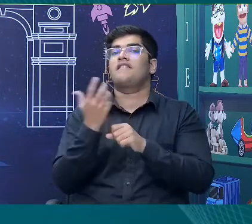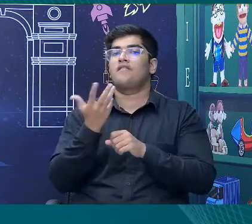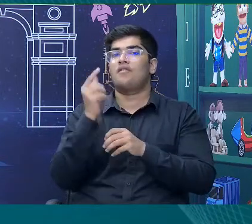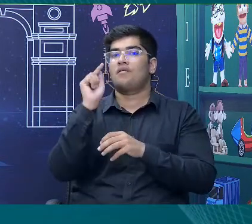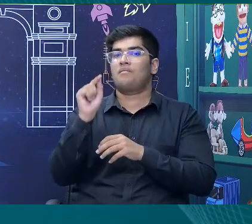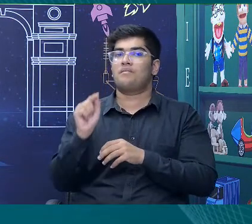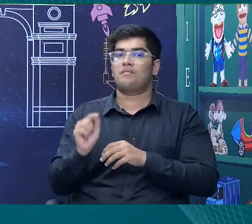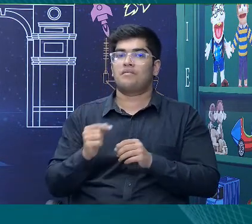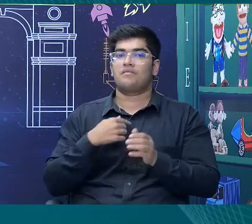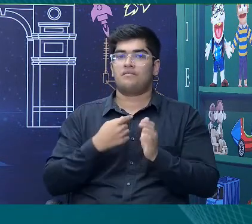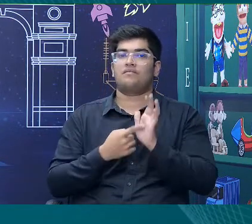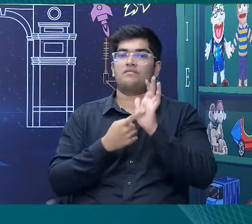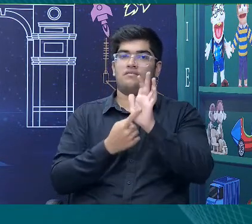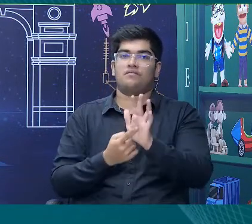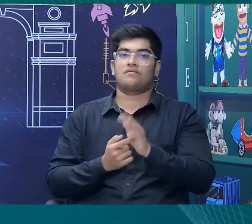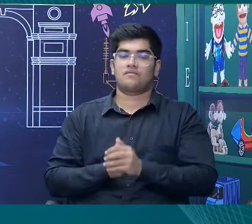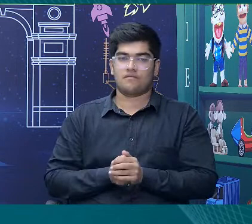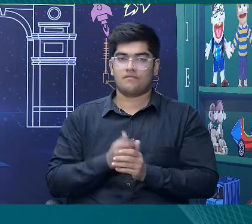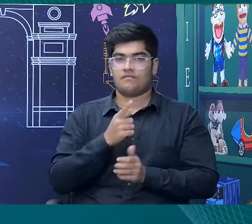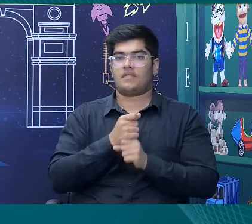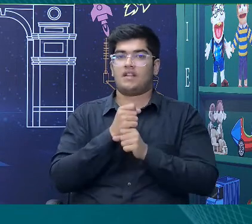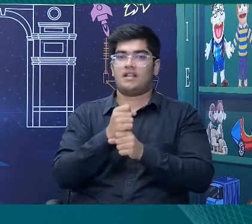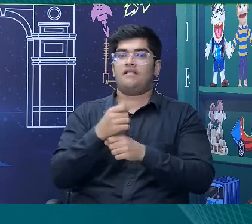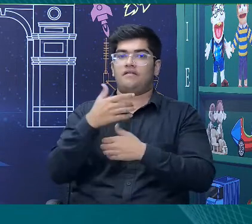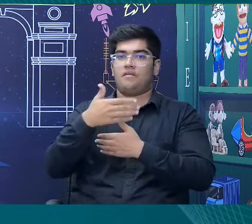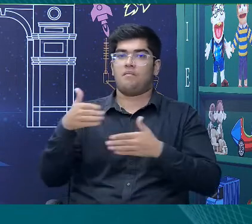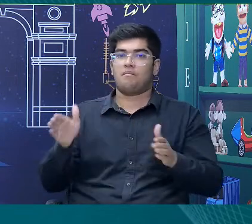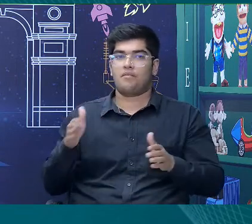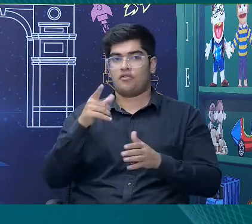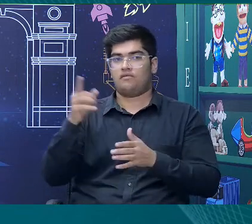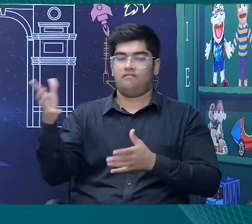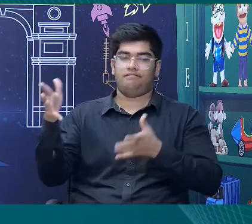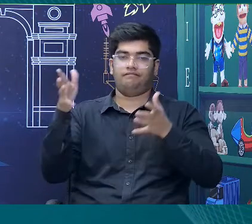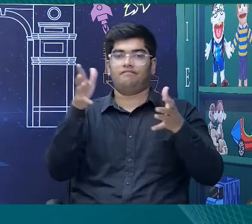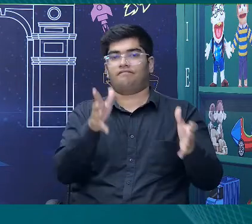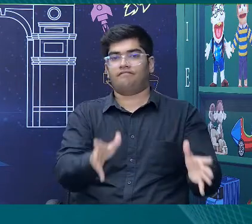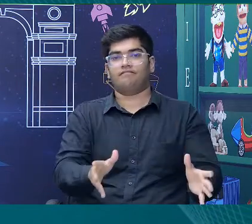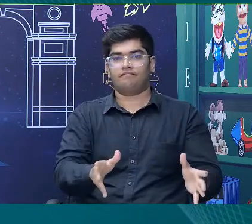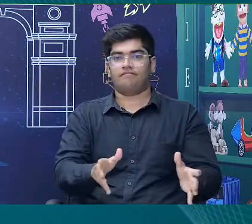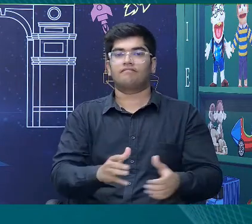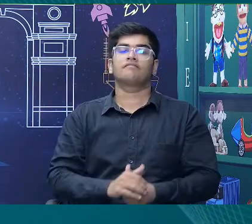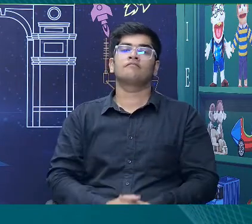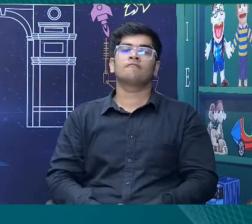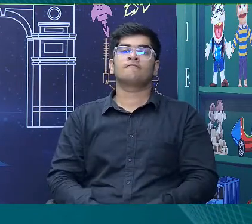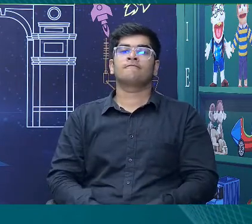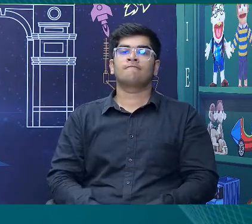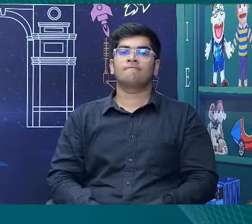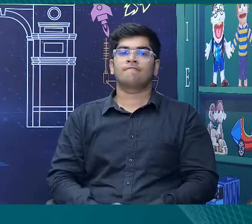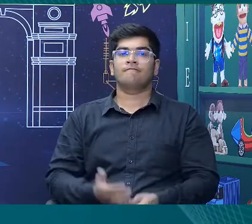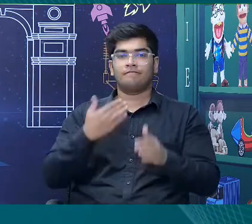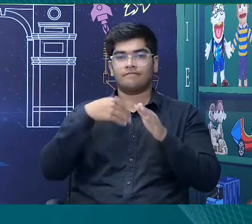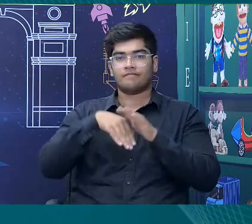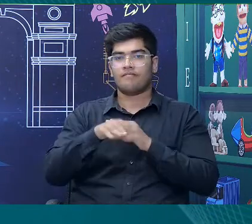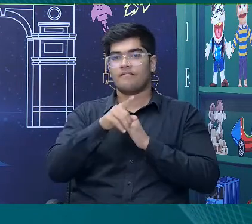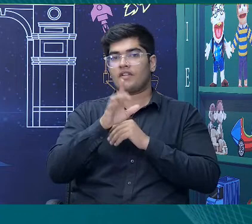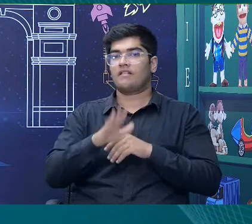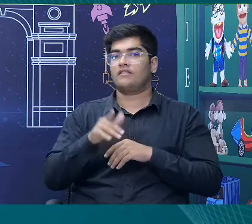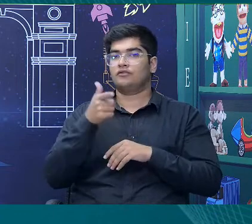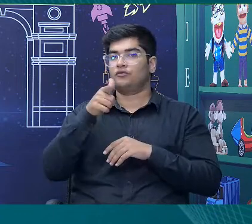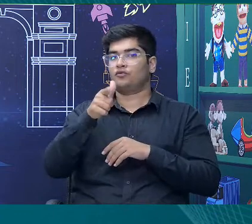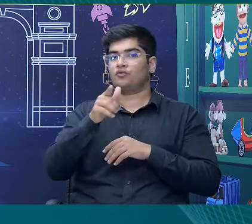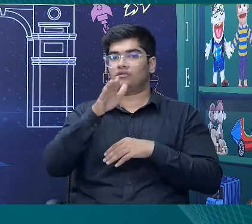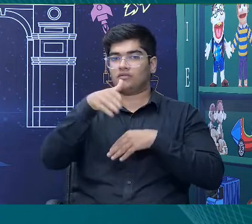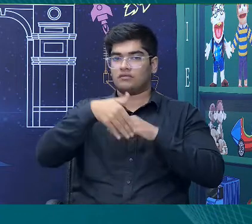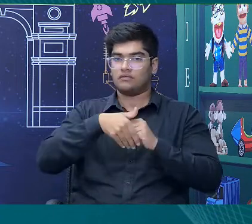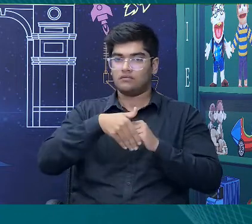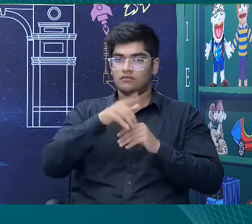a gift box. This is the gift box. This is the gift that he left for Edla. Inside this, you know, was a